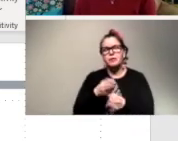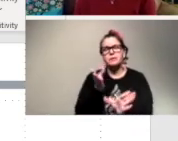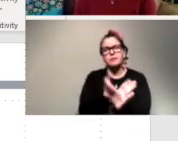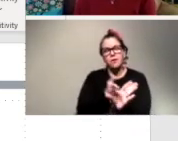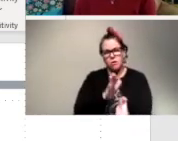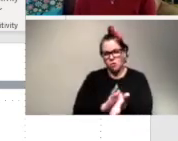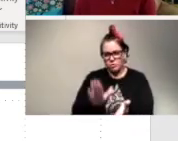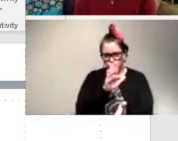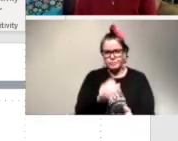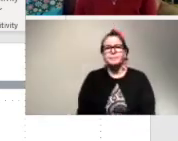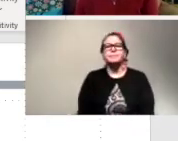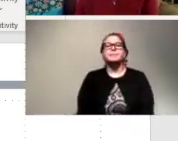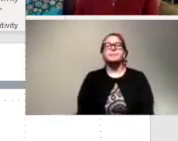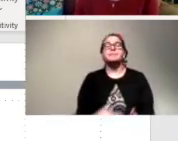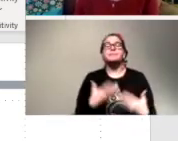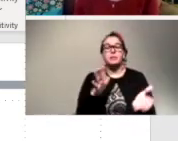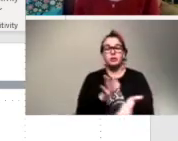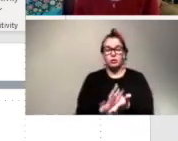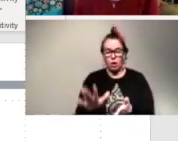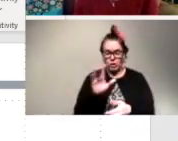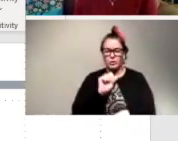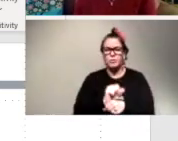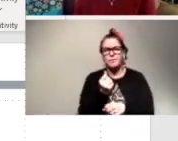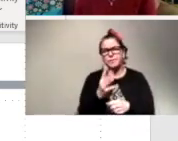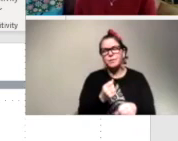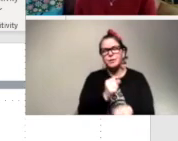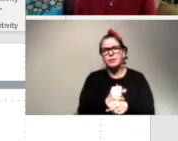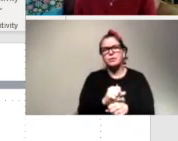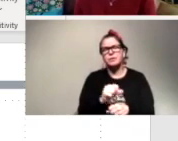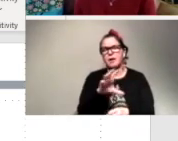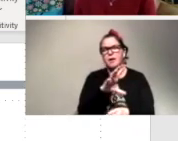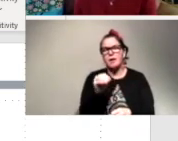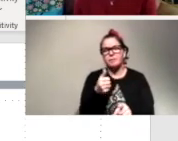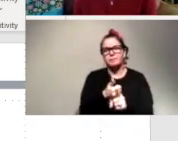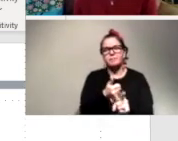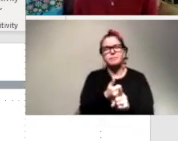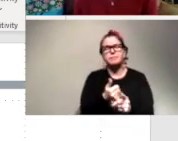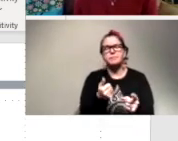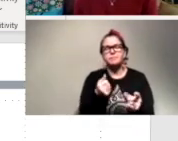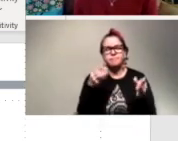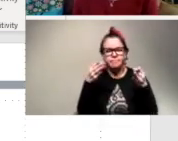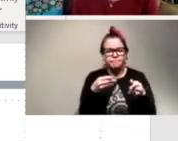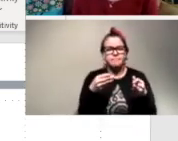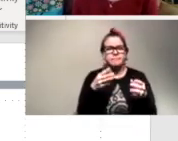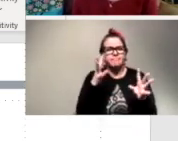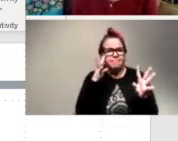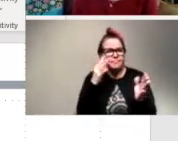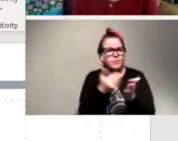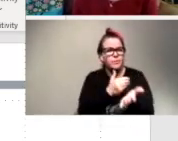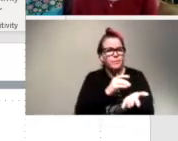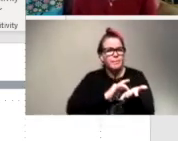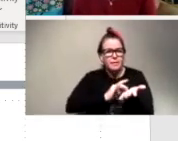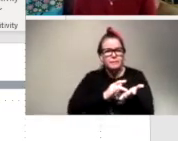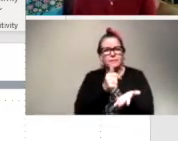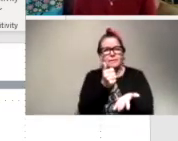college. And then after college, I worked for a few years at a company that helped to come up with new medicines to